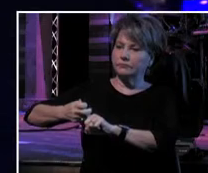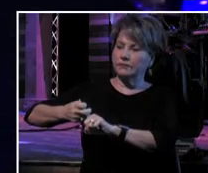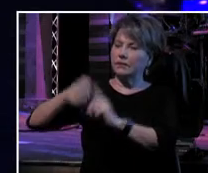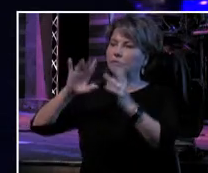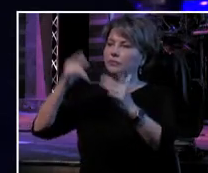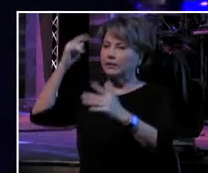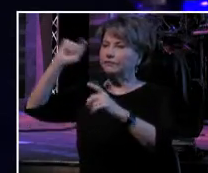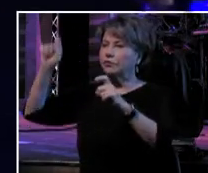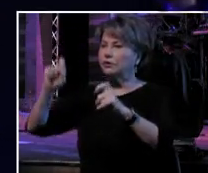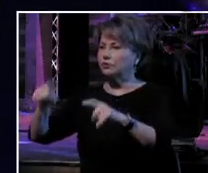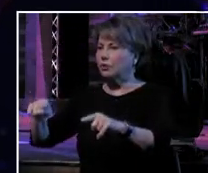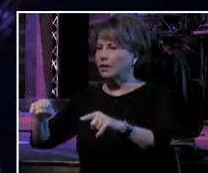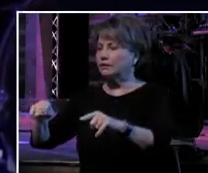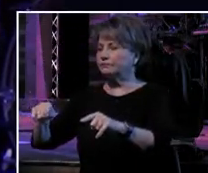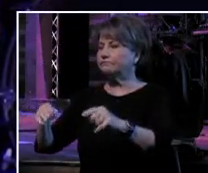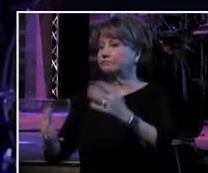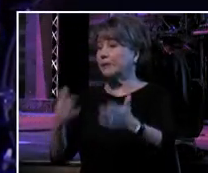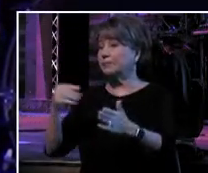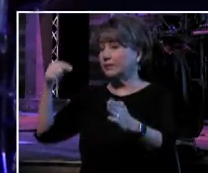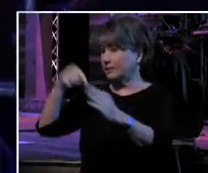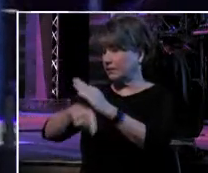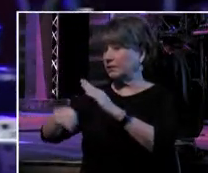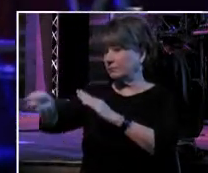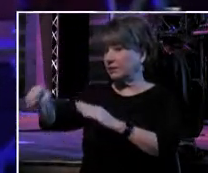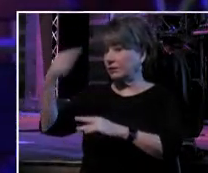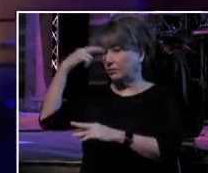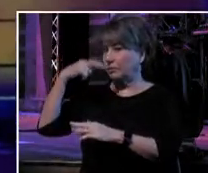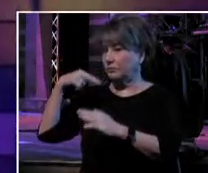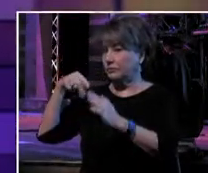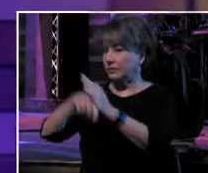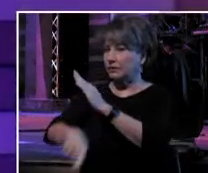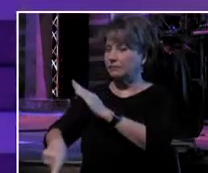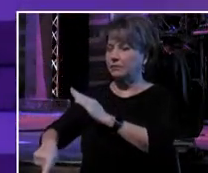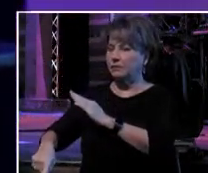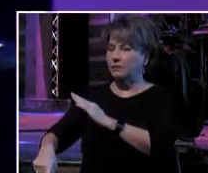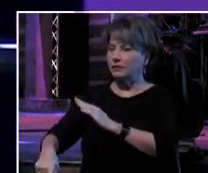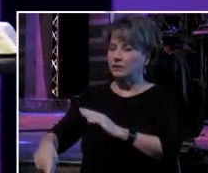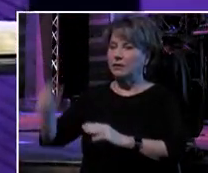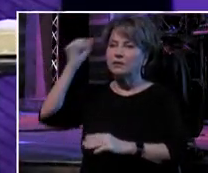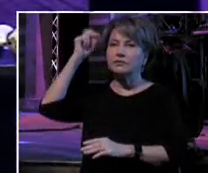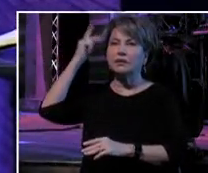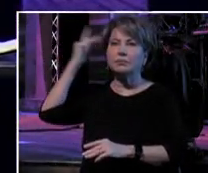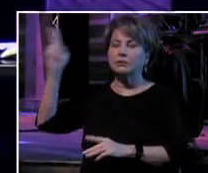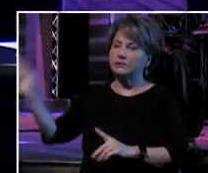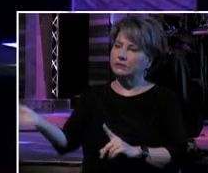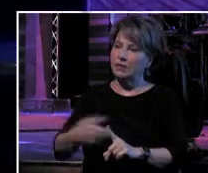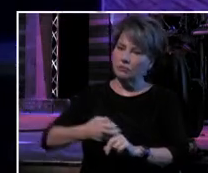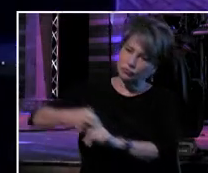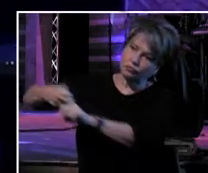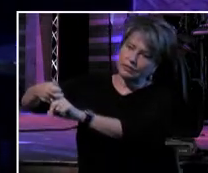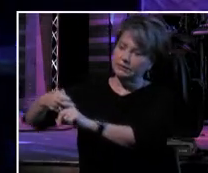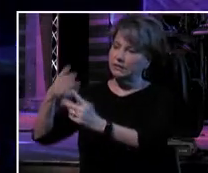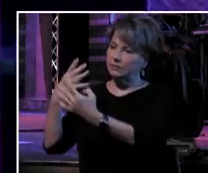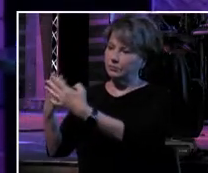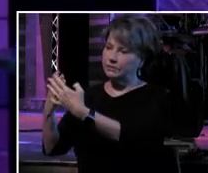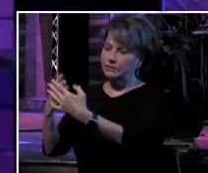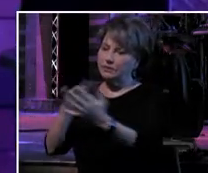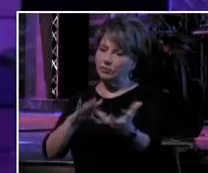That could have meant his execution. And so when he says, look, I was arrested, I'm in prison, I'm awaiting